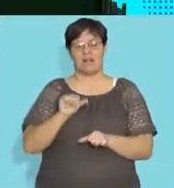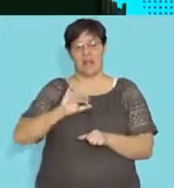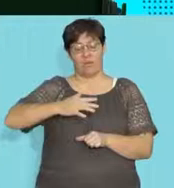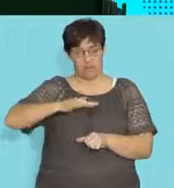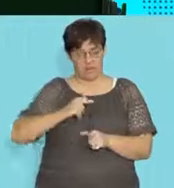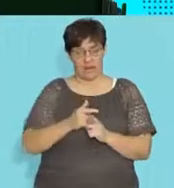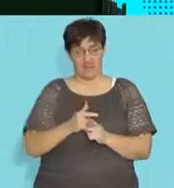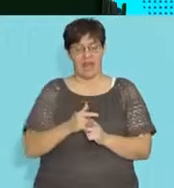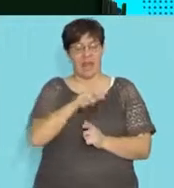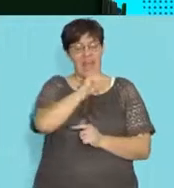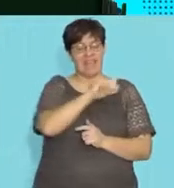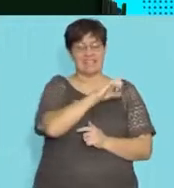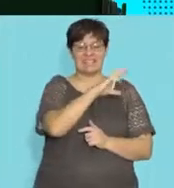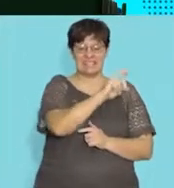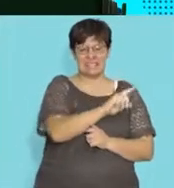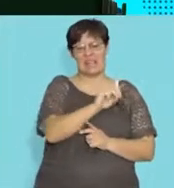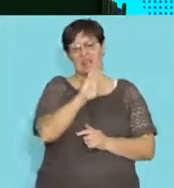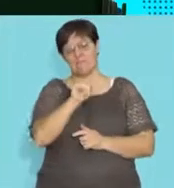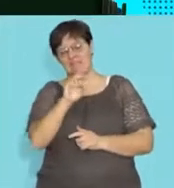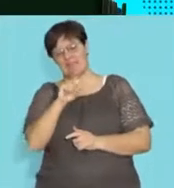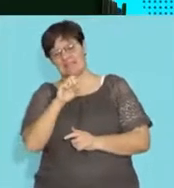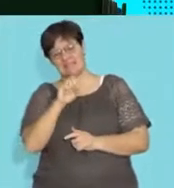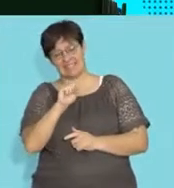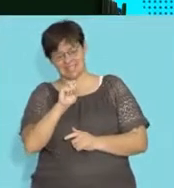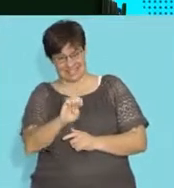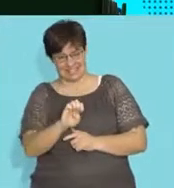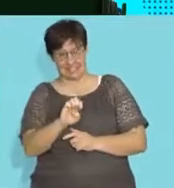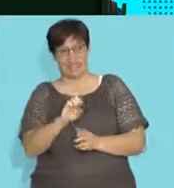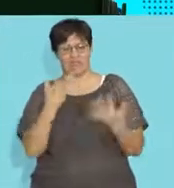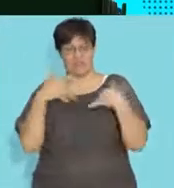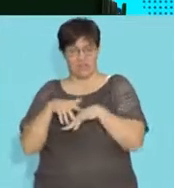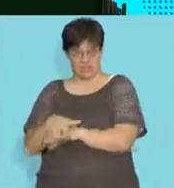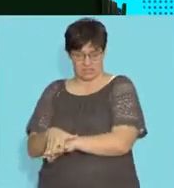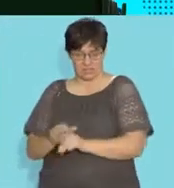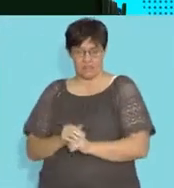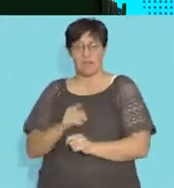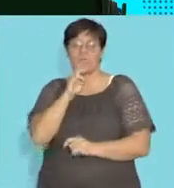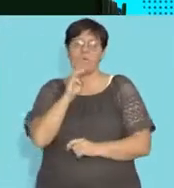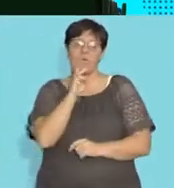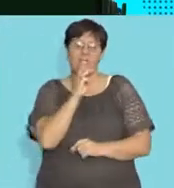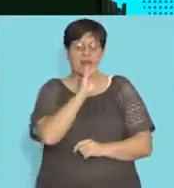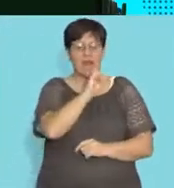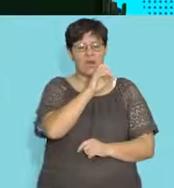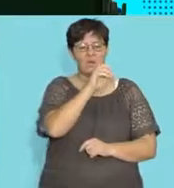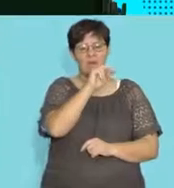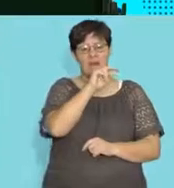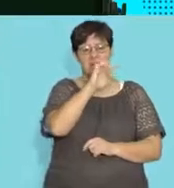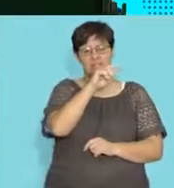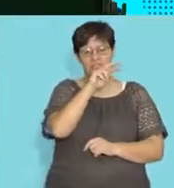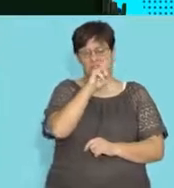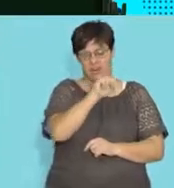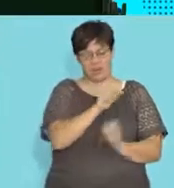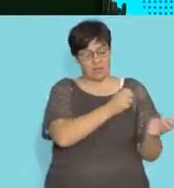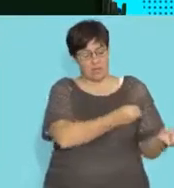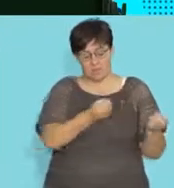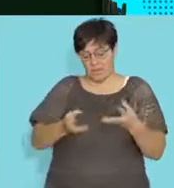acid-base reactions. And if you can remember, before the break, we started to look at auto-ionization of water. We